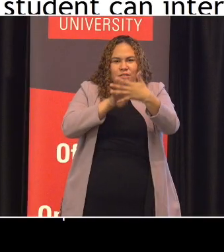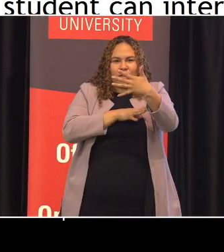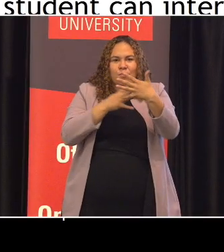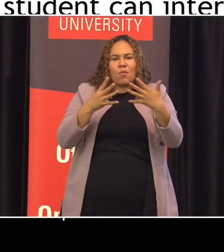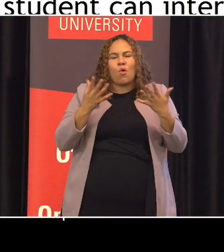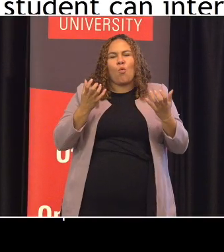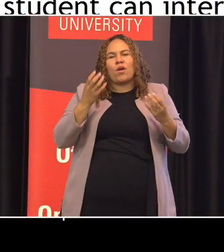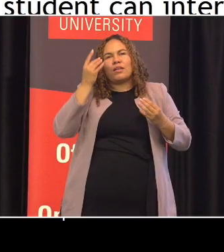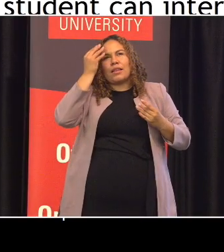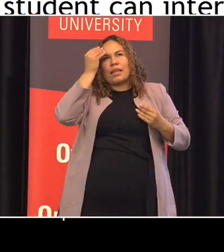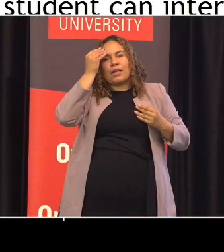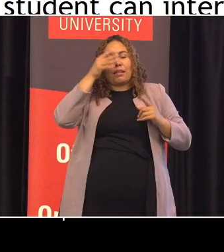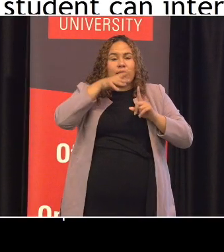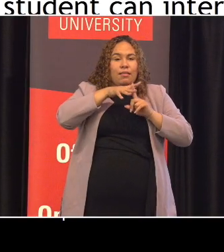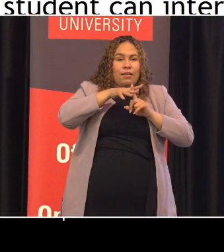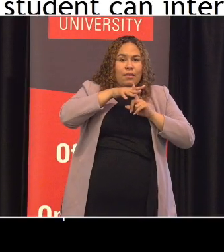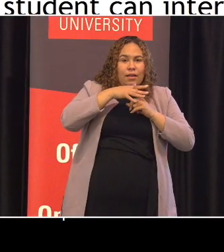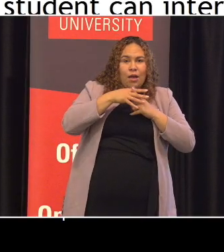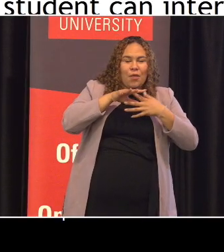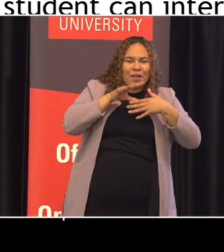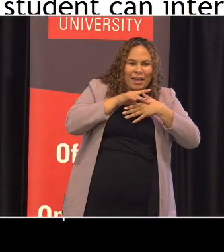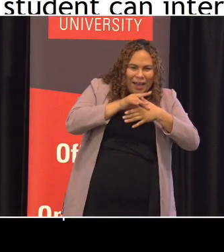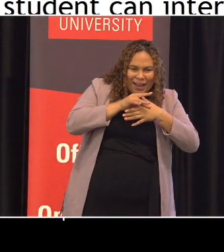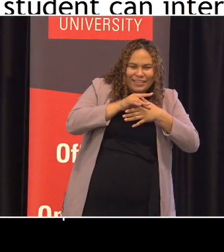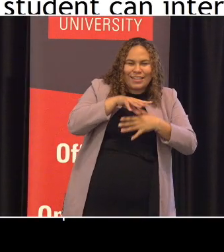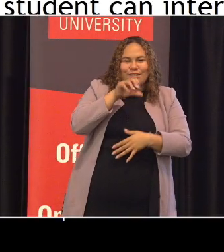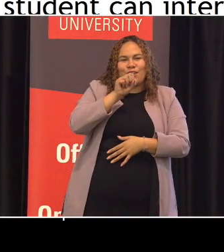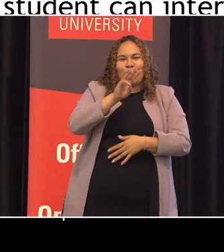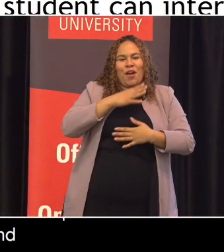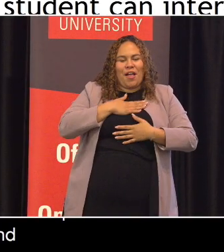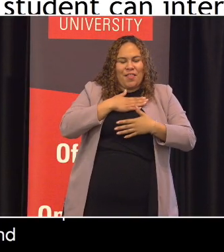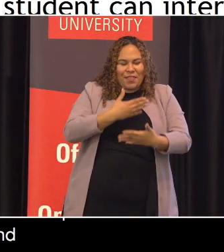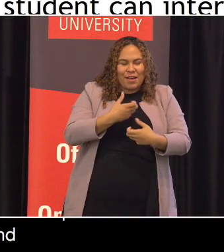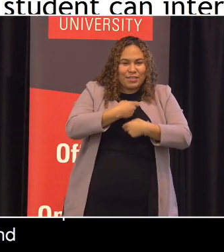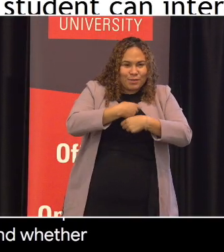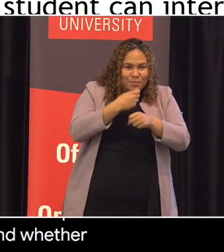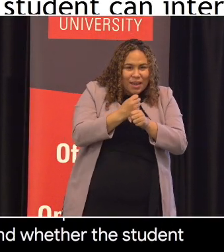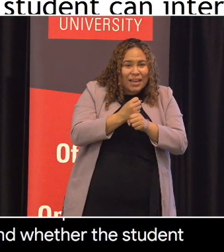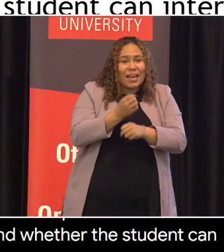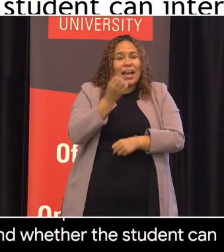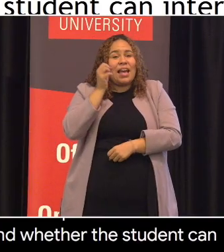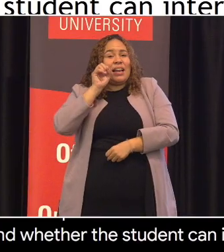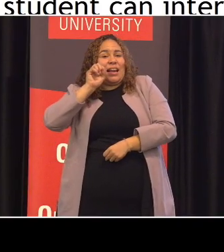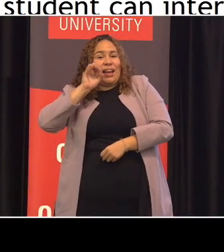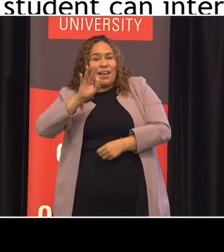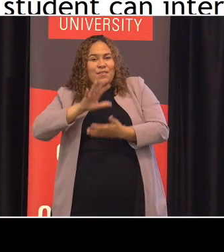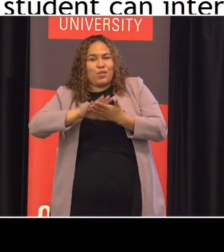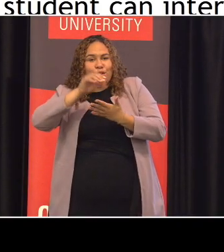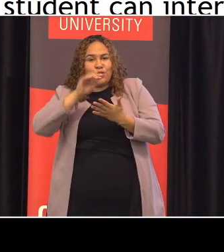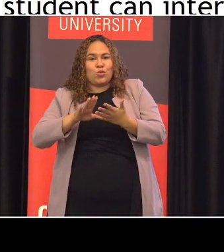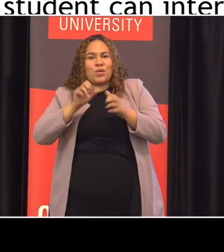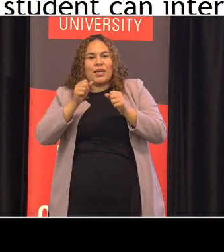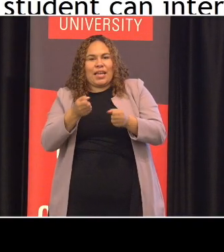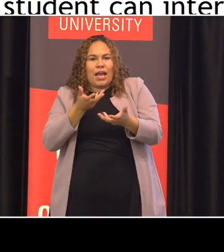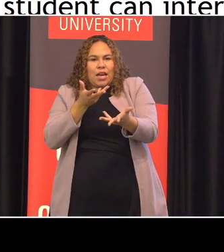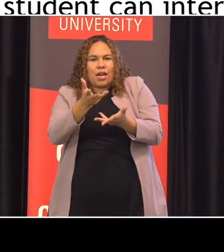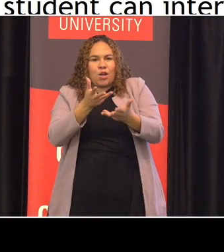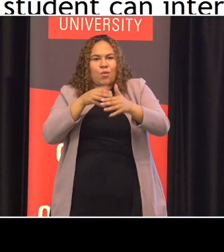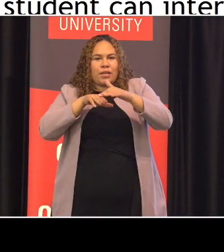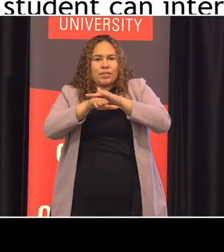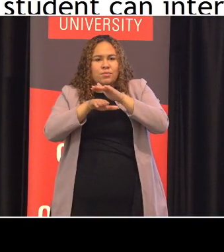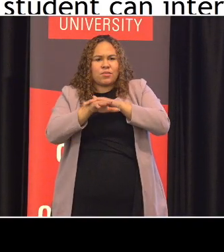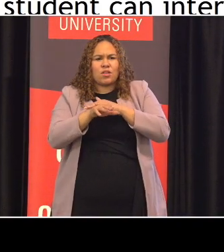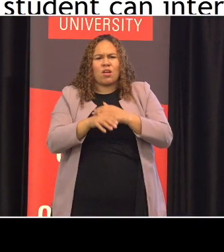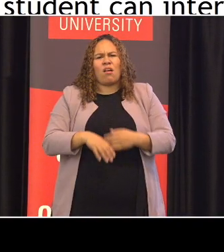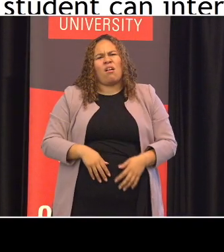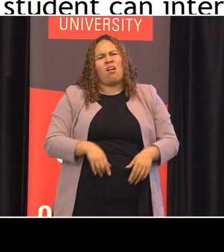the content that a software allows us to create and whether the student can interact with it accessibly. So we use so many